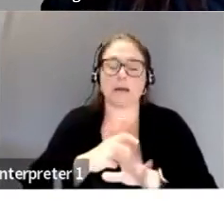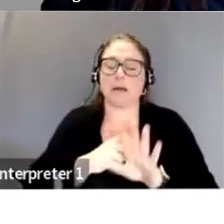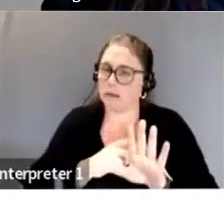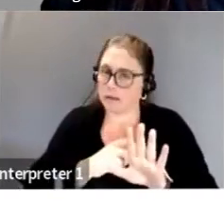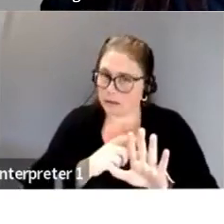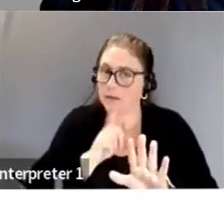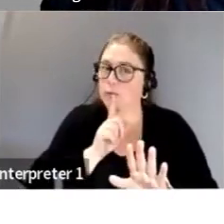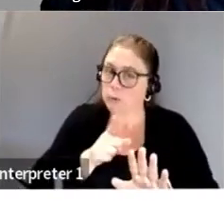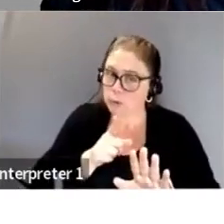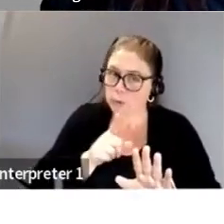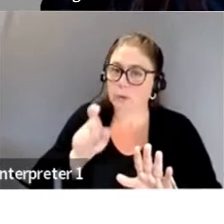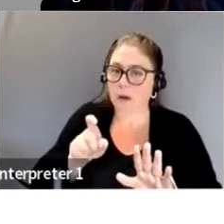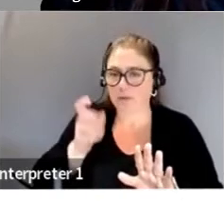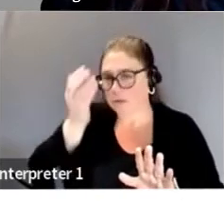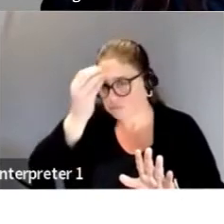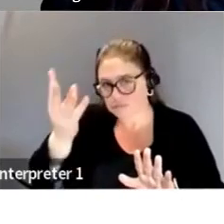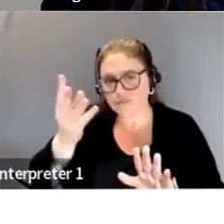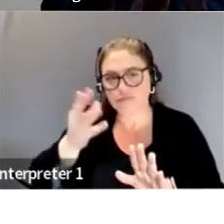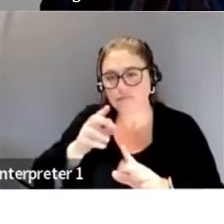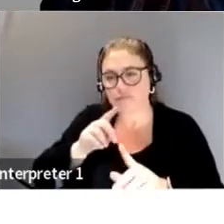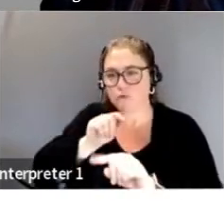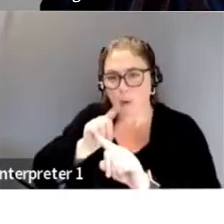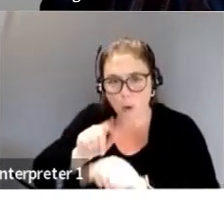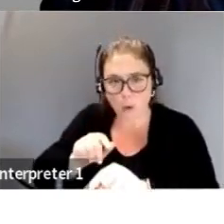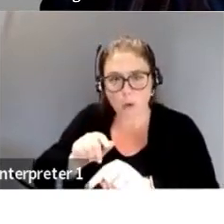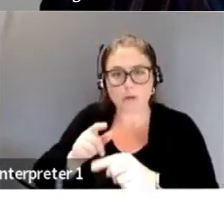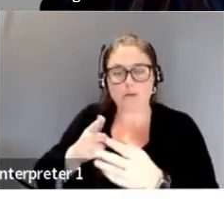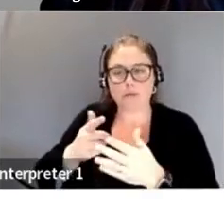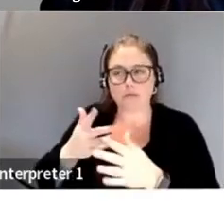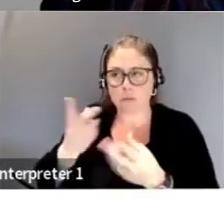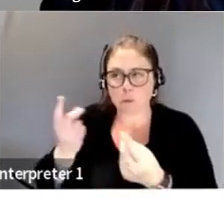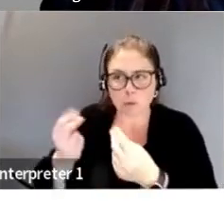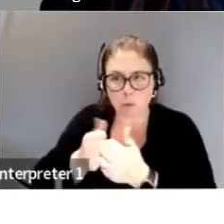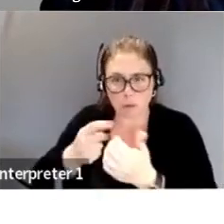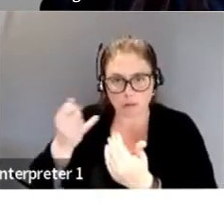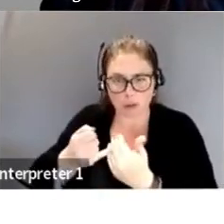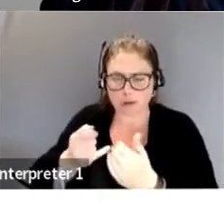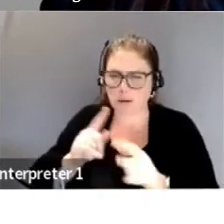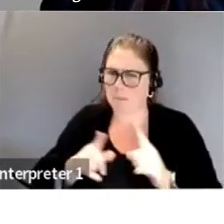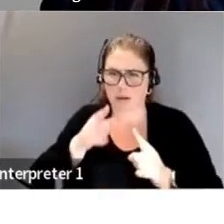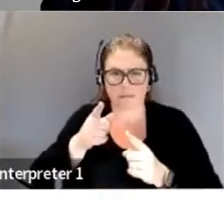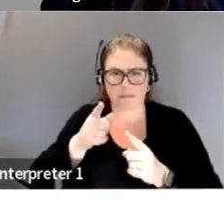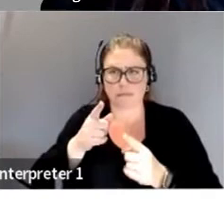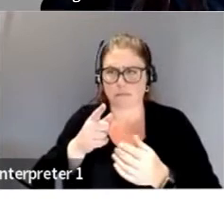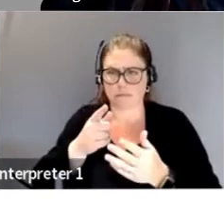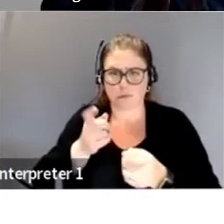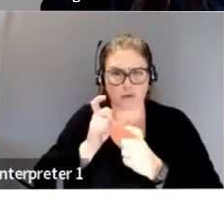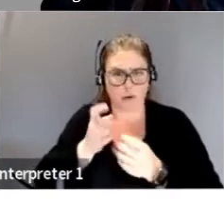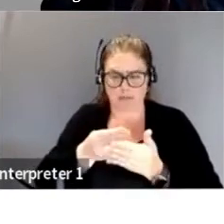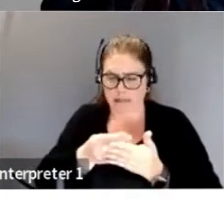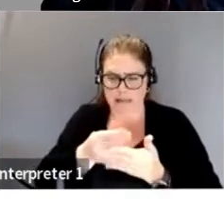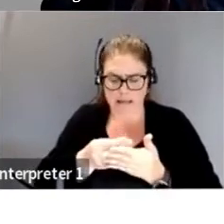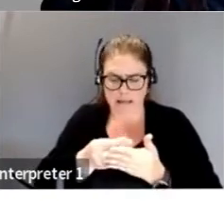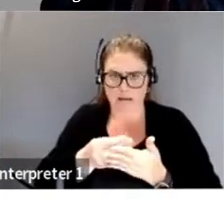that you have to report some project updates to grant agencies, but you really do have a lot of freedom when you're working with grant funding. You get to choose the